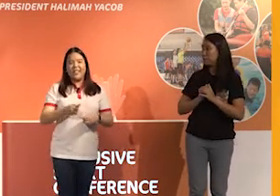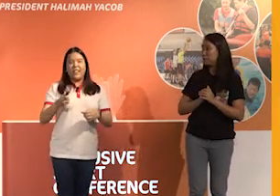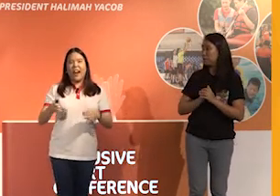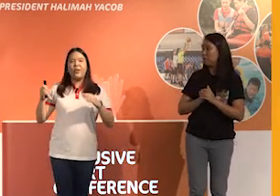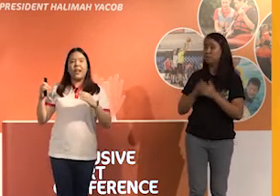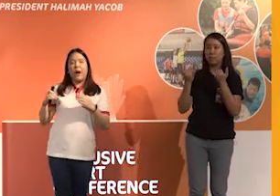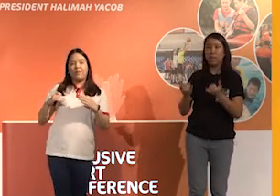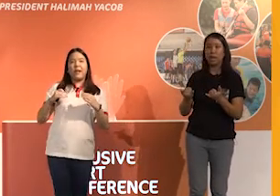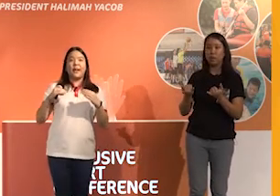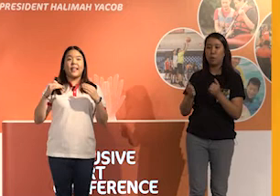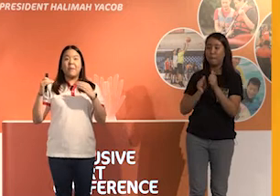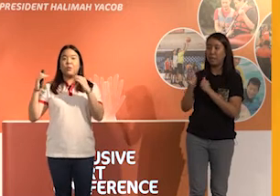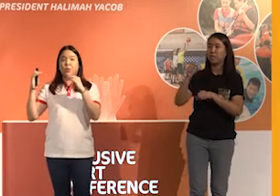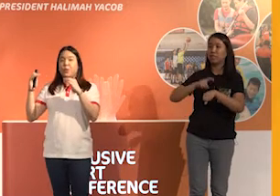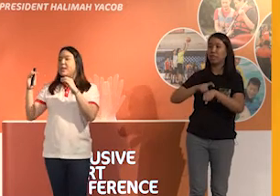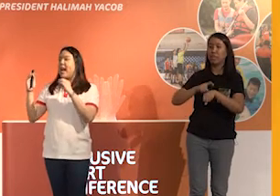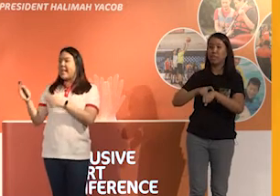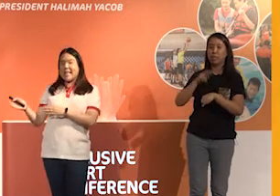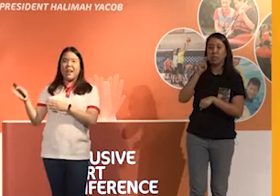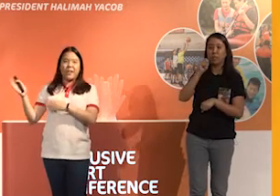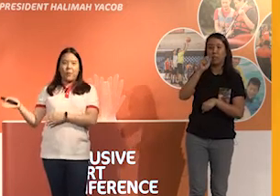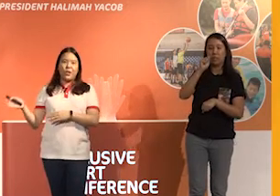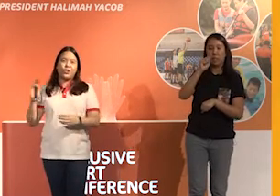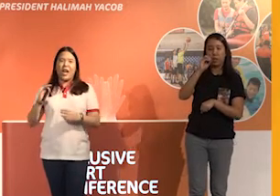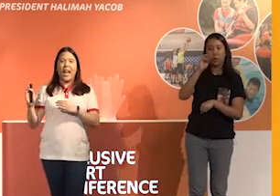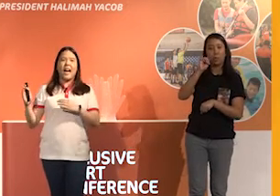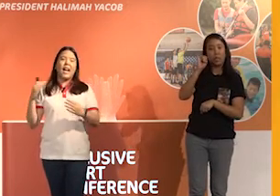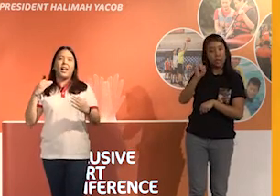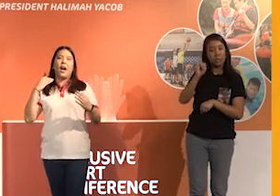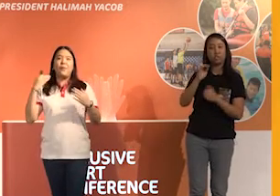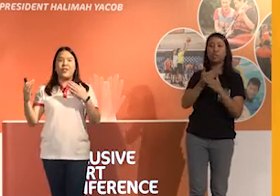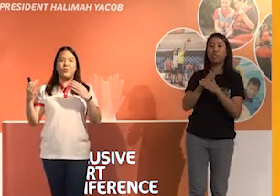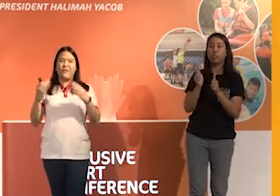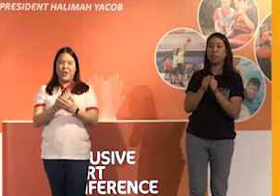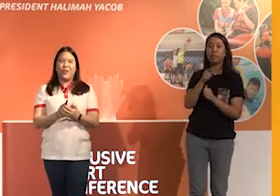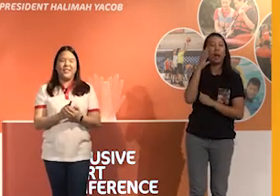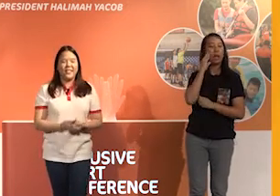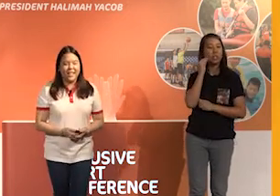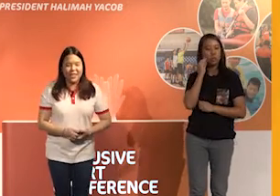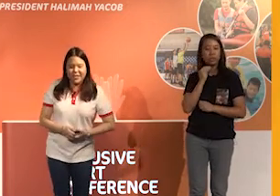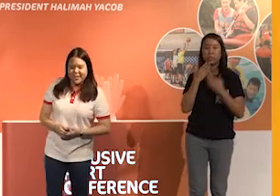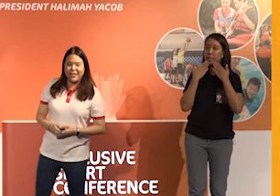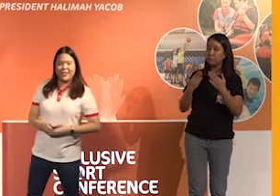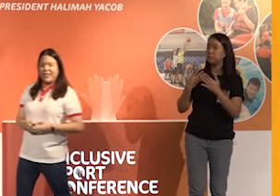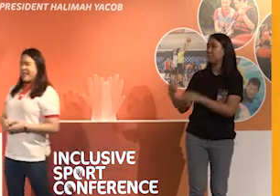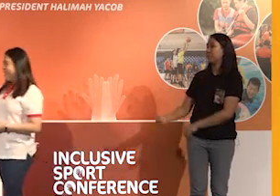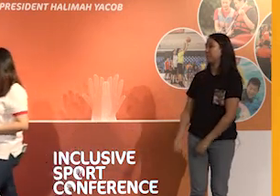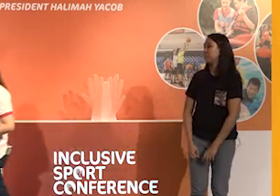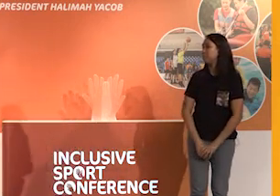Then now I'll pass my time to Naomi to share her experience with you. Thank you.